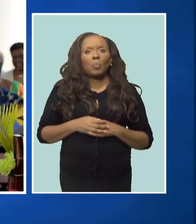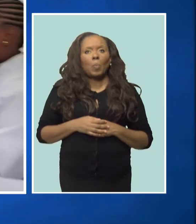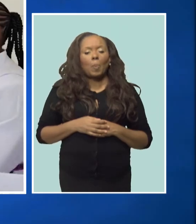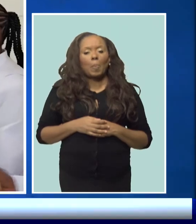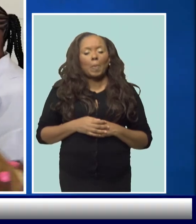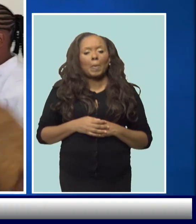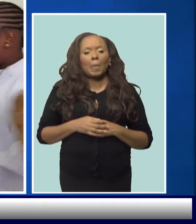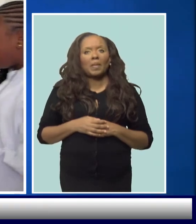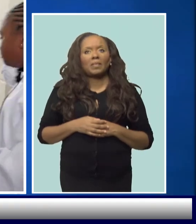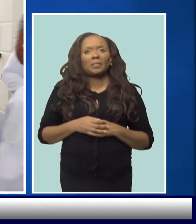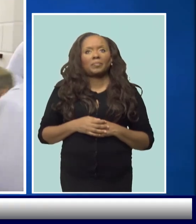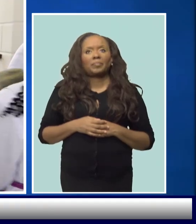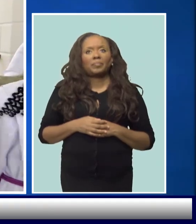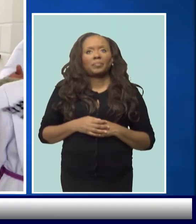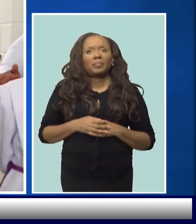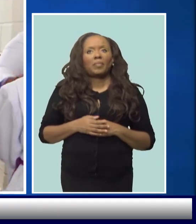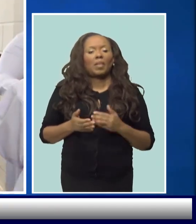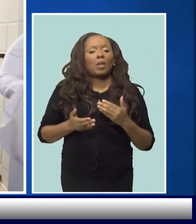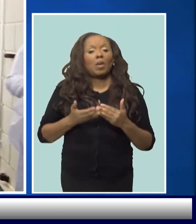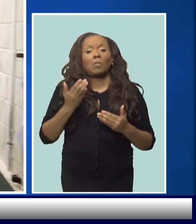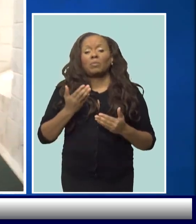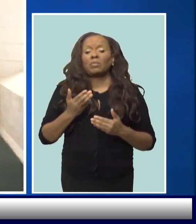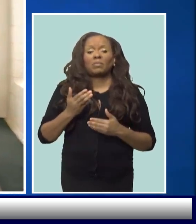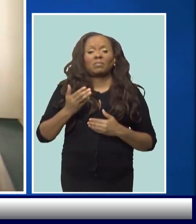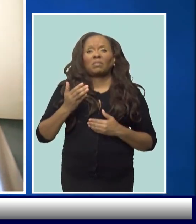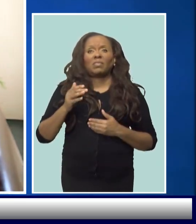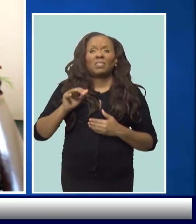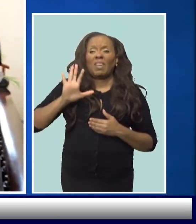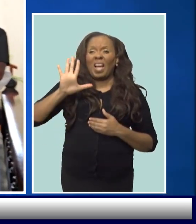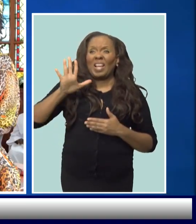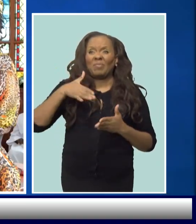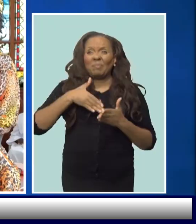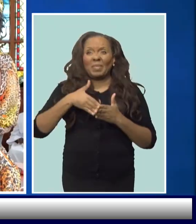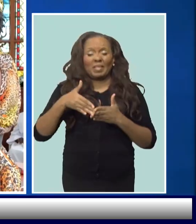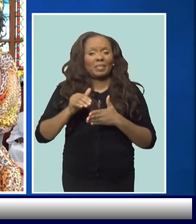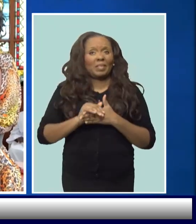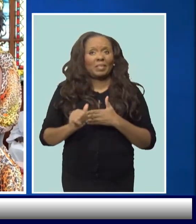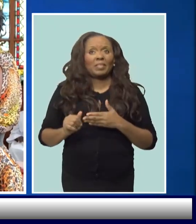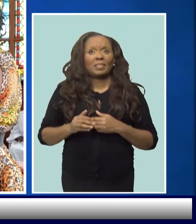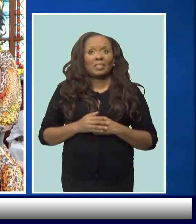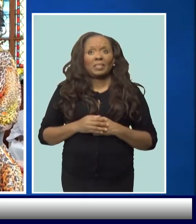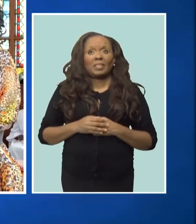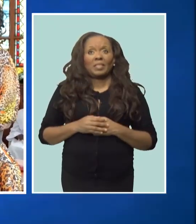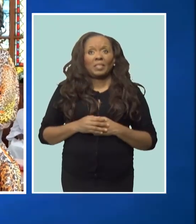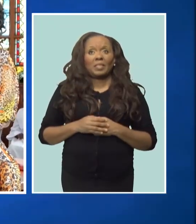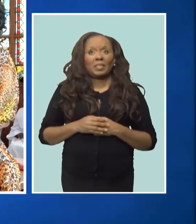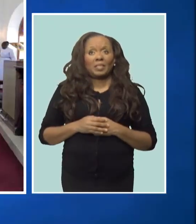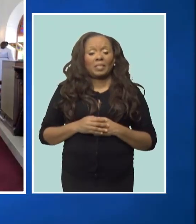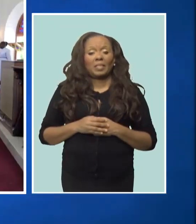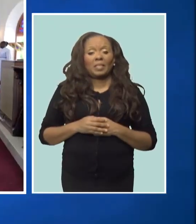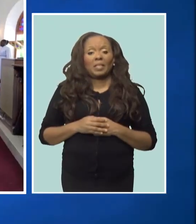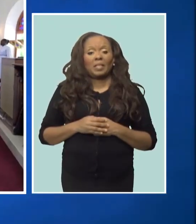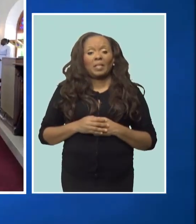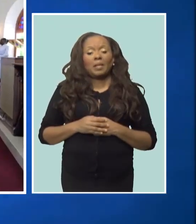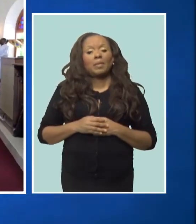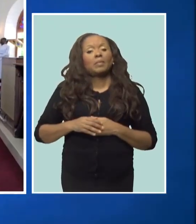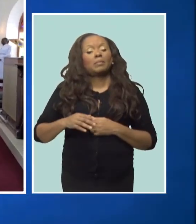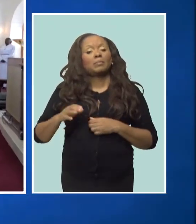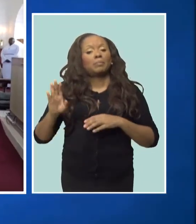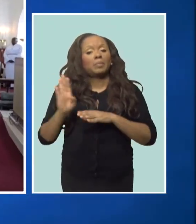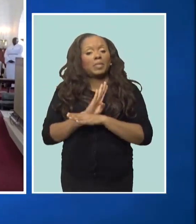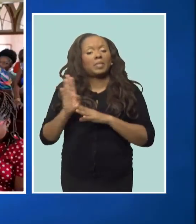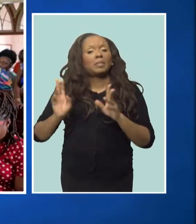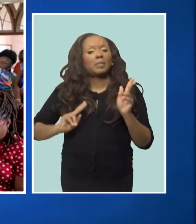Almost $5 million. That's how much money corporate Barbados has pledged to the We Gathering initiative.